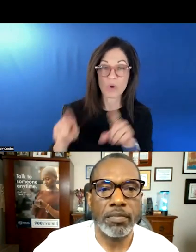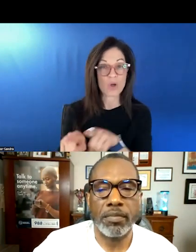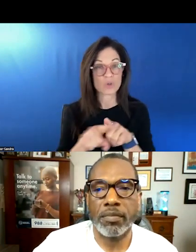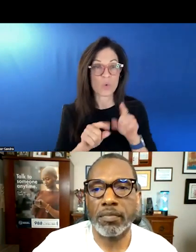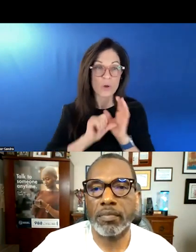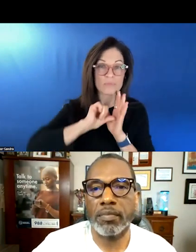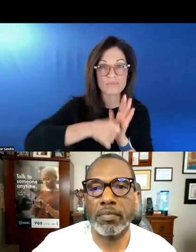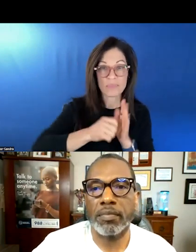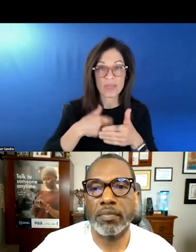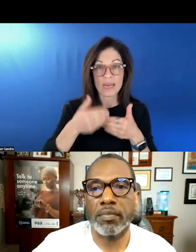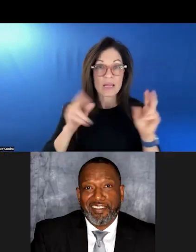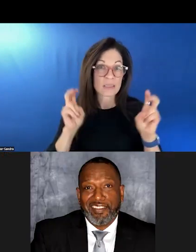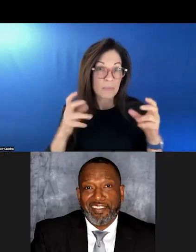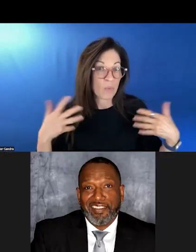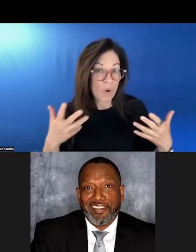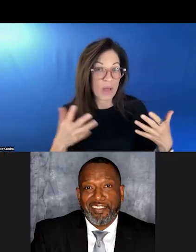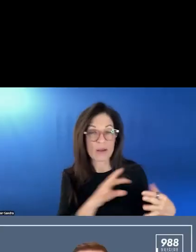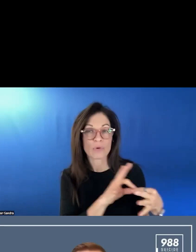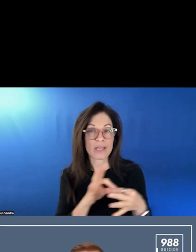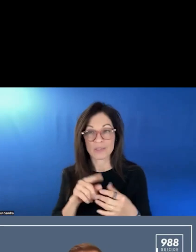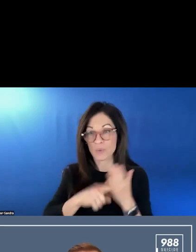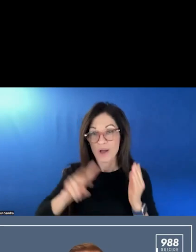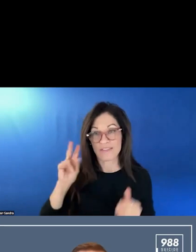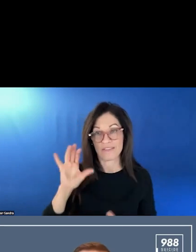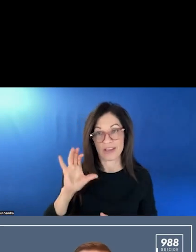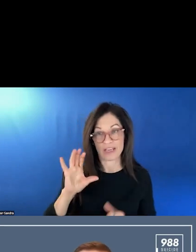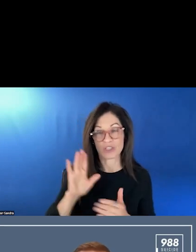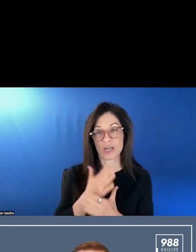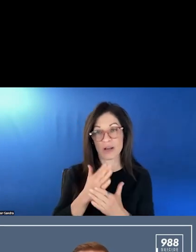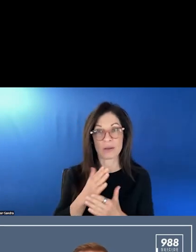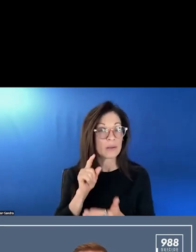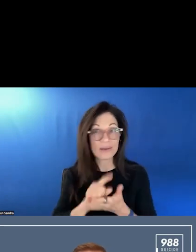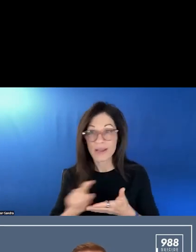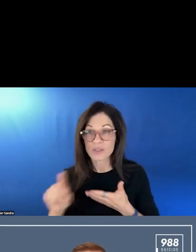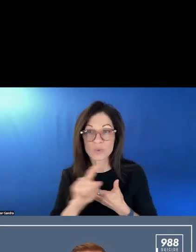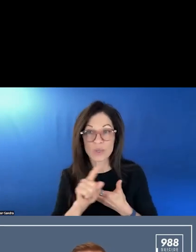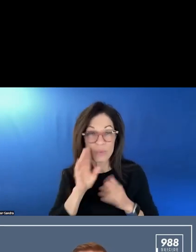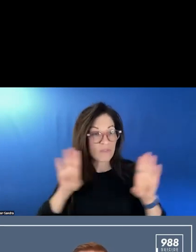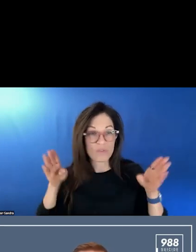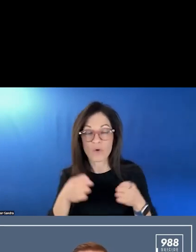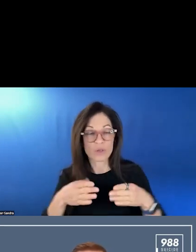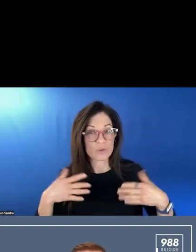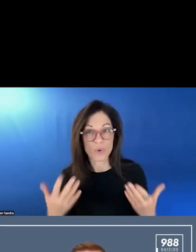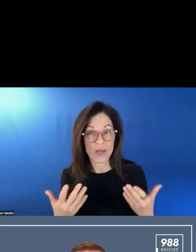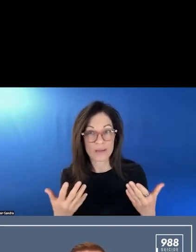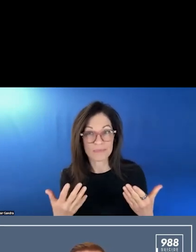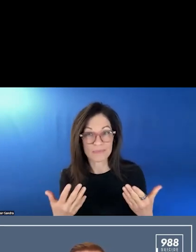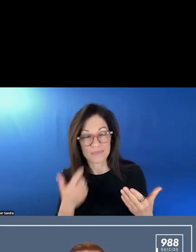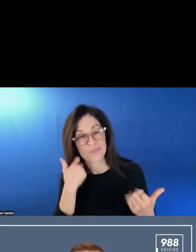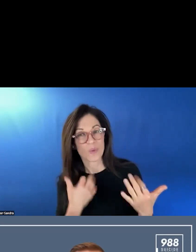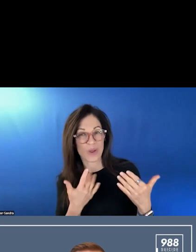next topic, which I think feeds off of what Vic shared. Next week, we'll be focused on, if we could get to that slide.